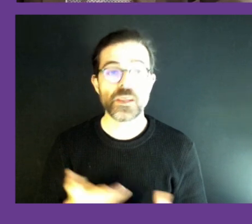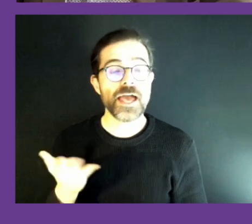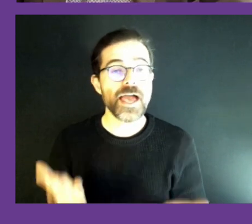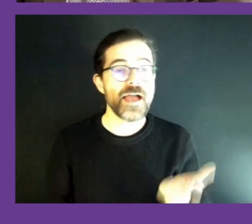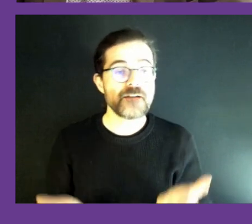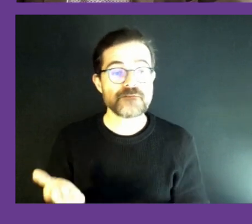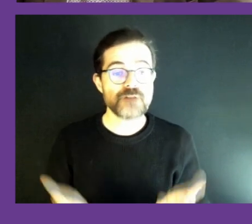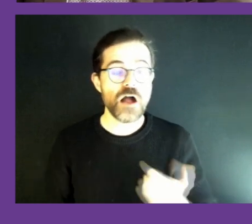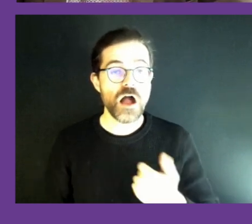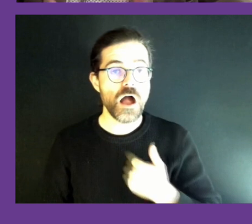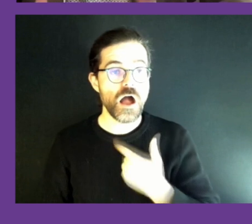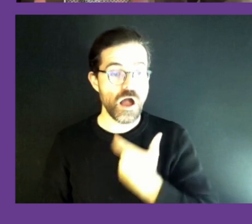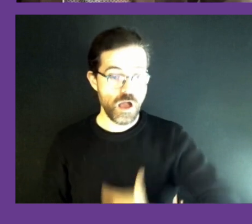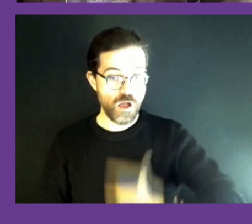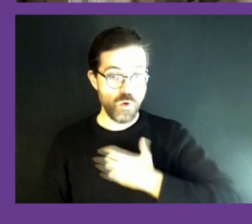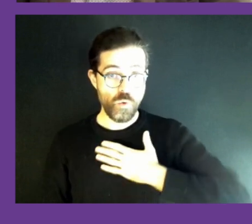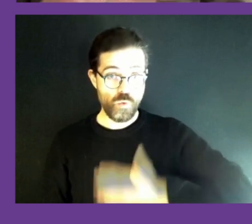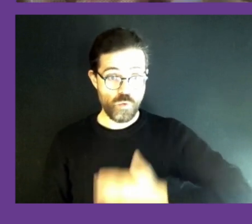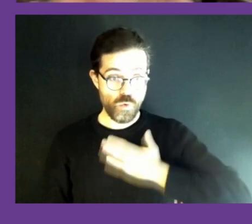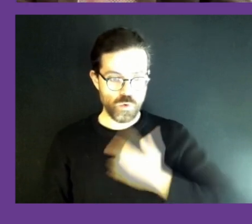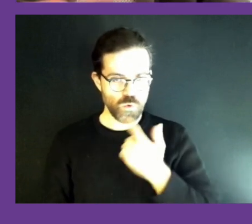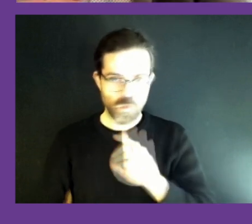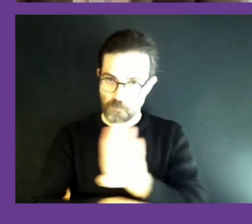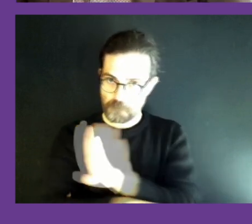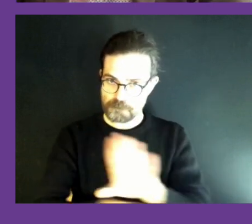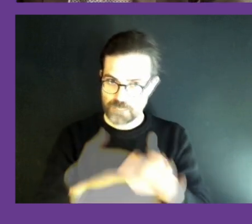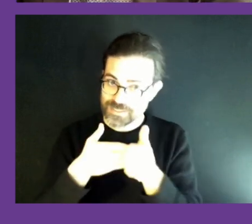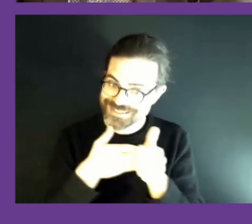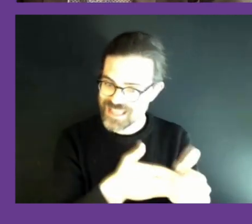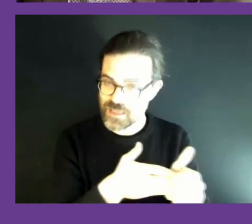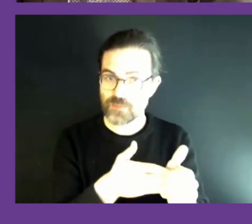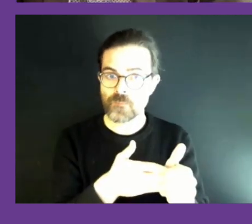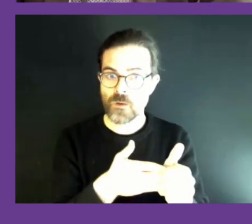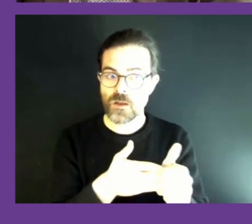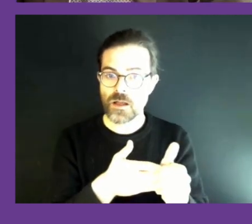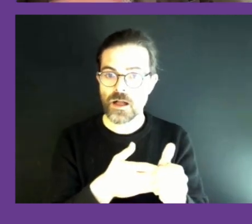business, I think that you need to at least know the